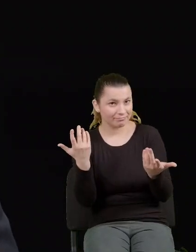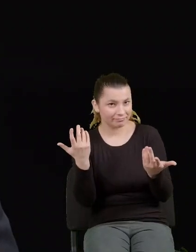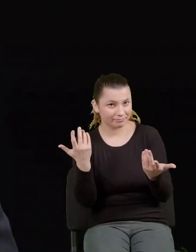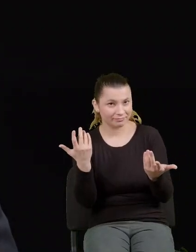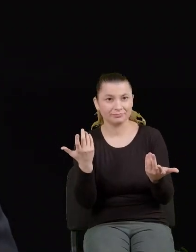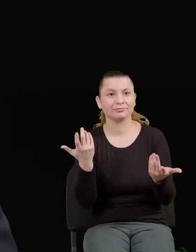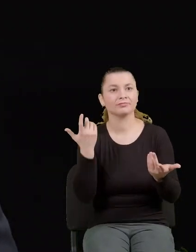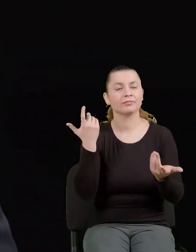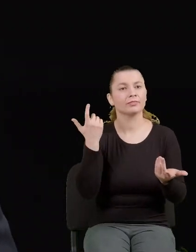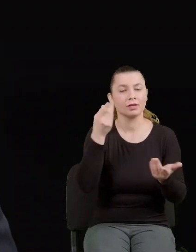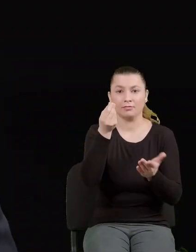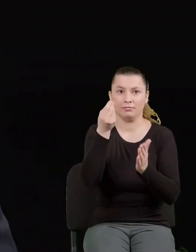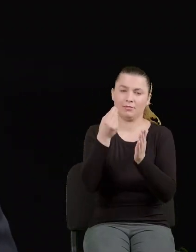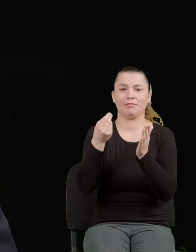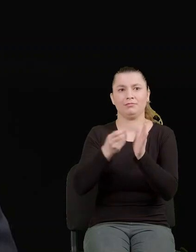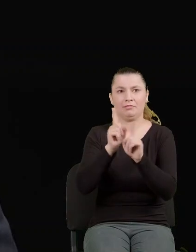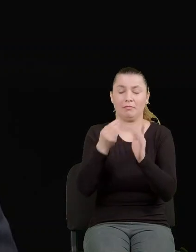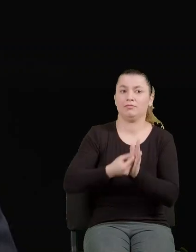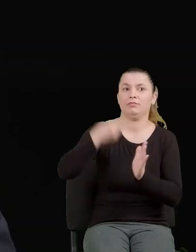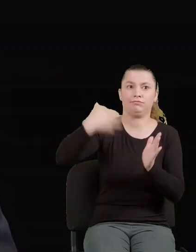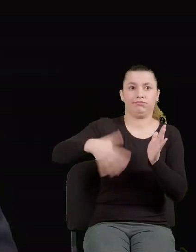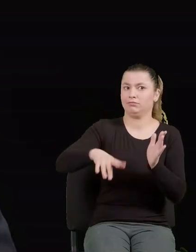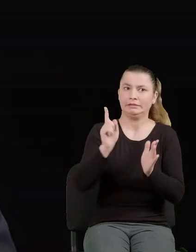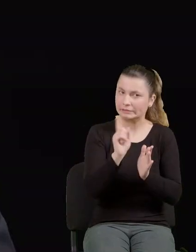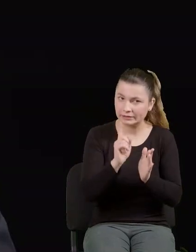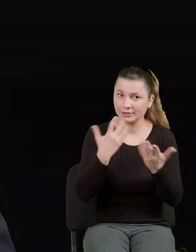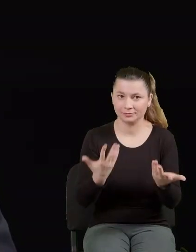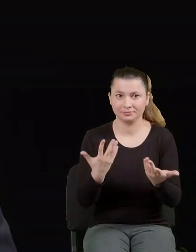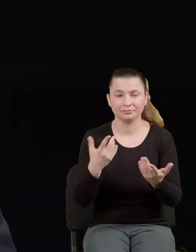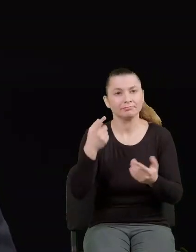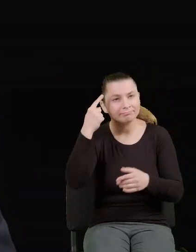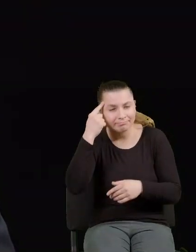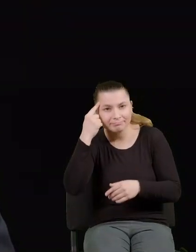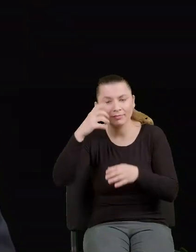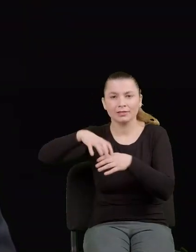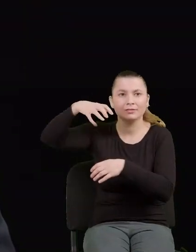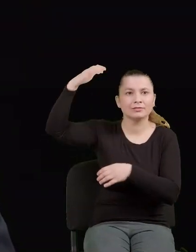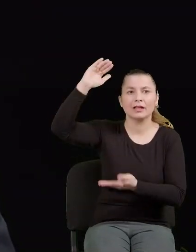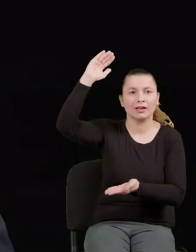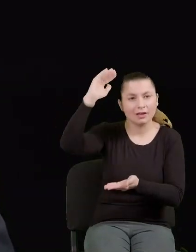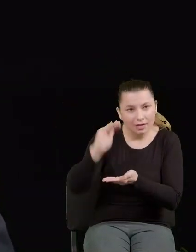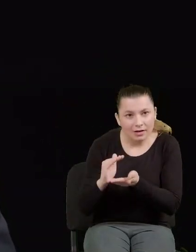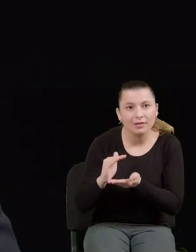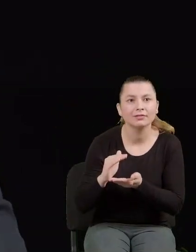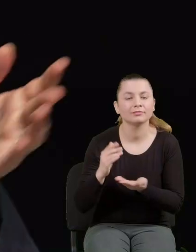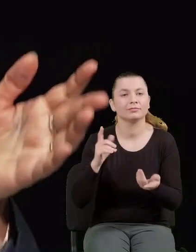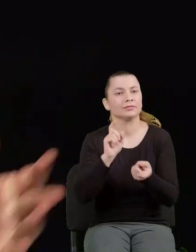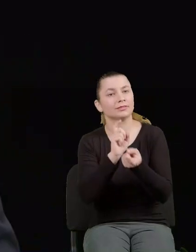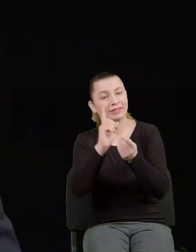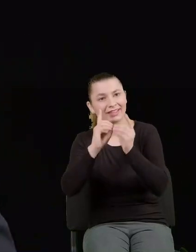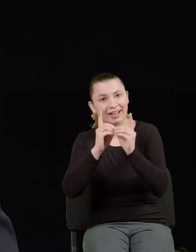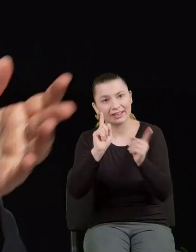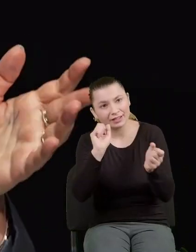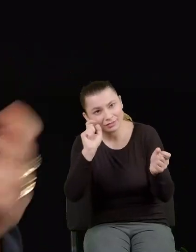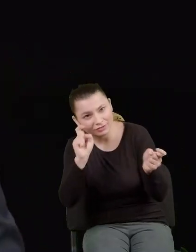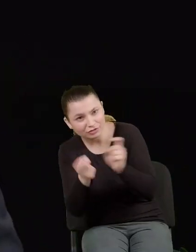decarbonization, digitalization, being friendly to the environment, being cost efficient, and so on and